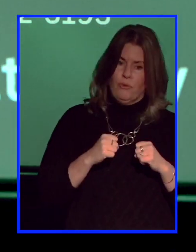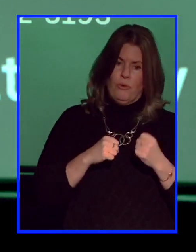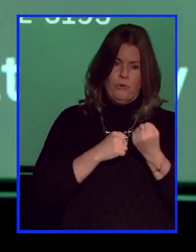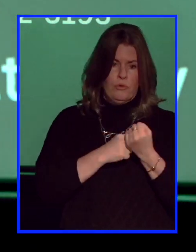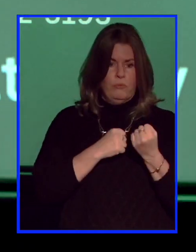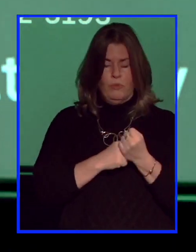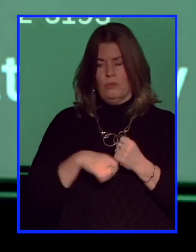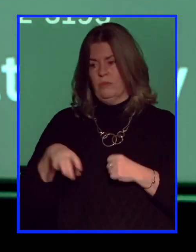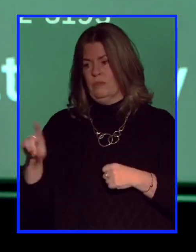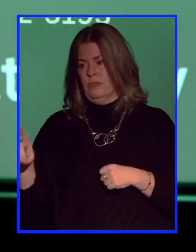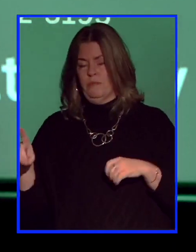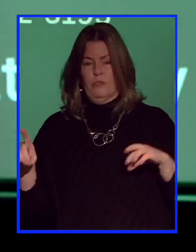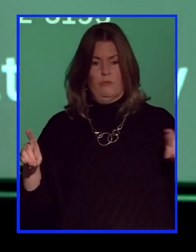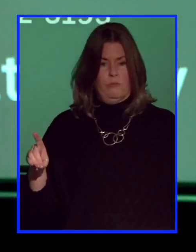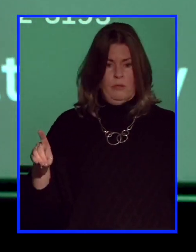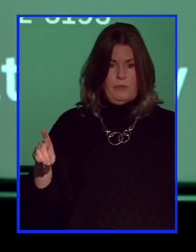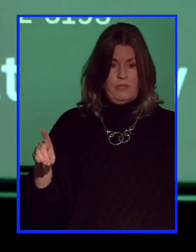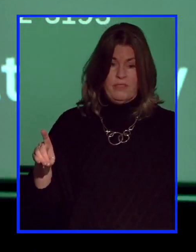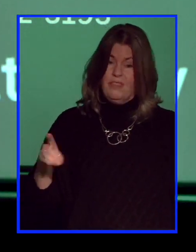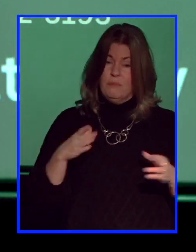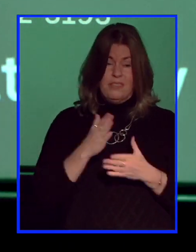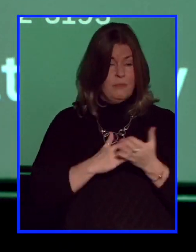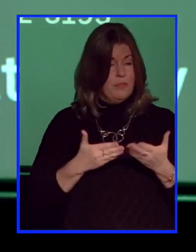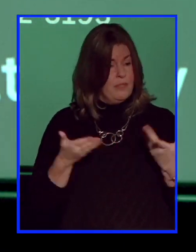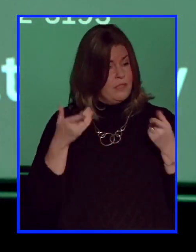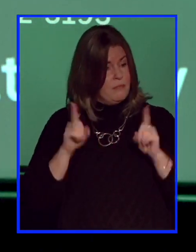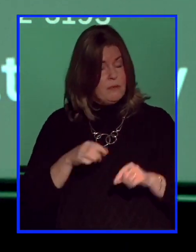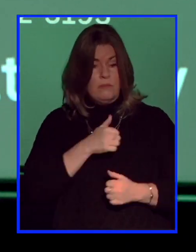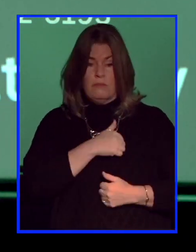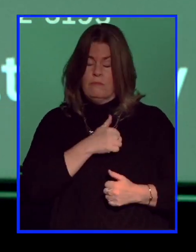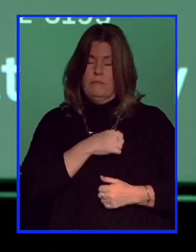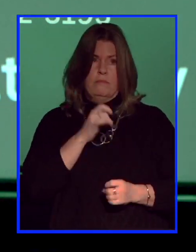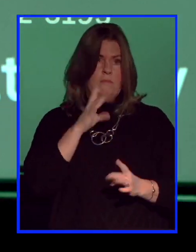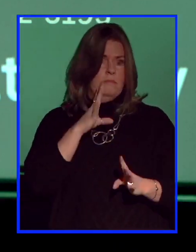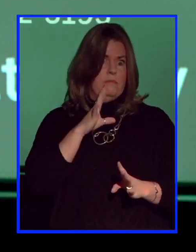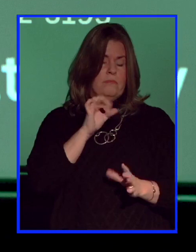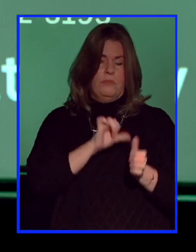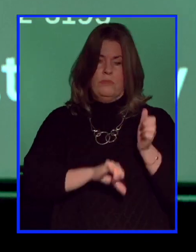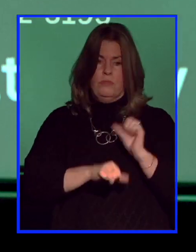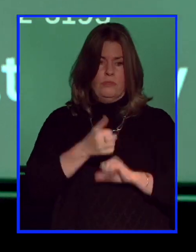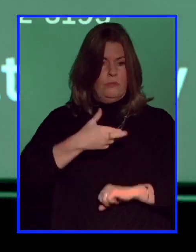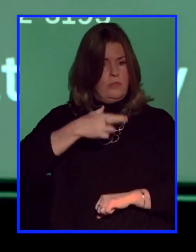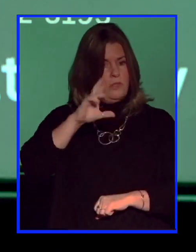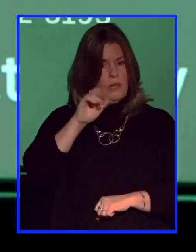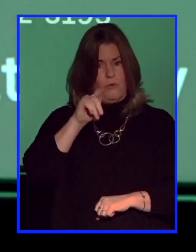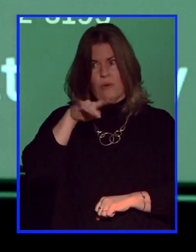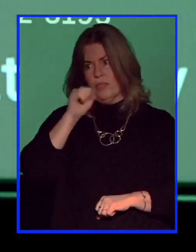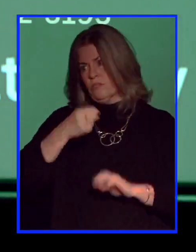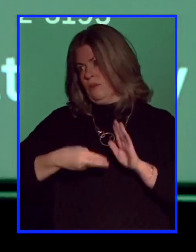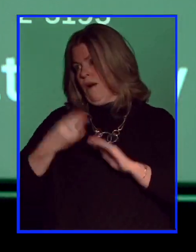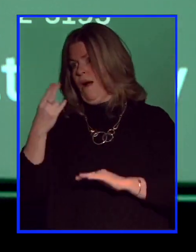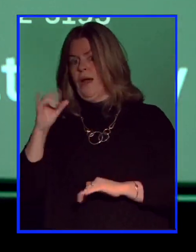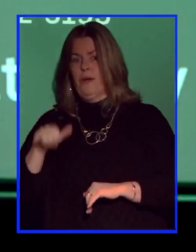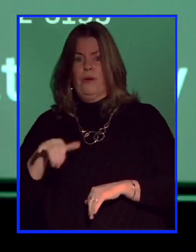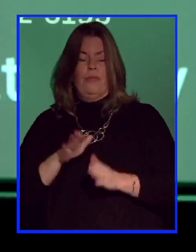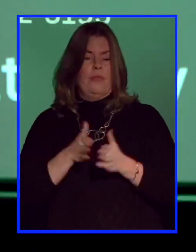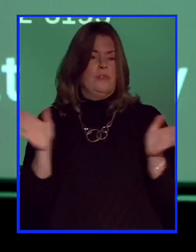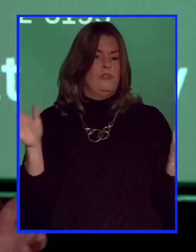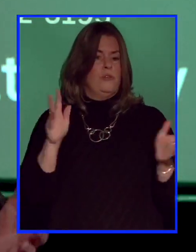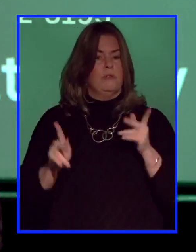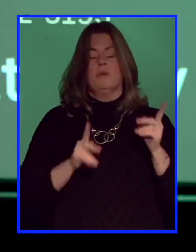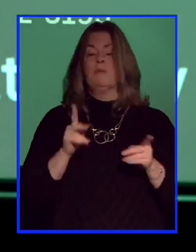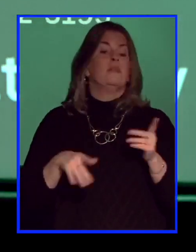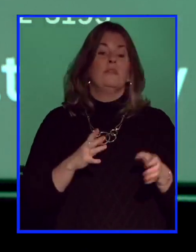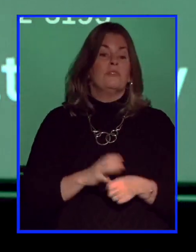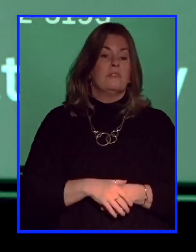that have happened to vets are absolutely outrageous. Suicide rate is higher among vets than the general population. It's really tough